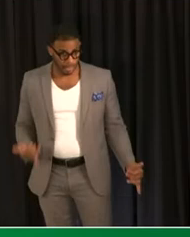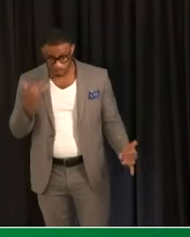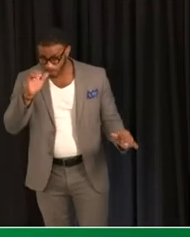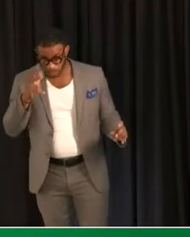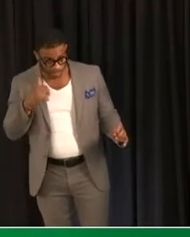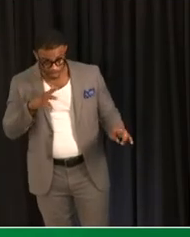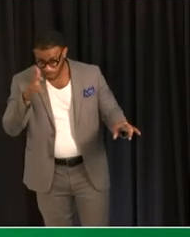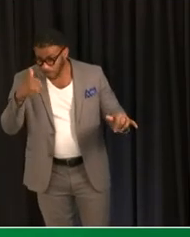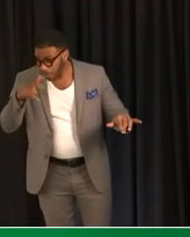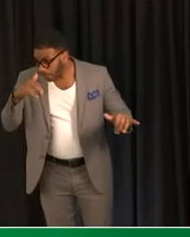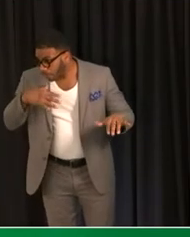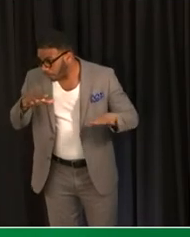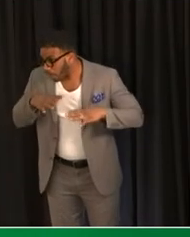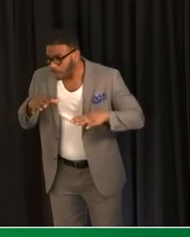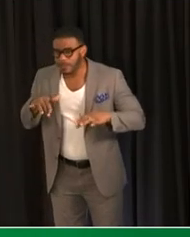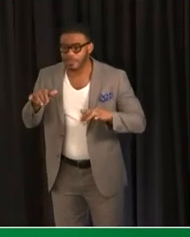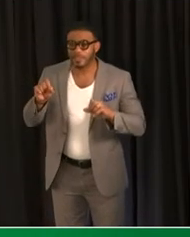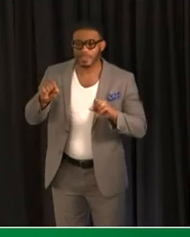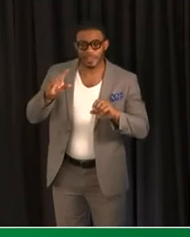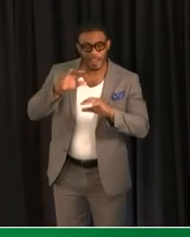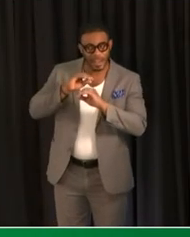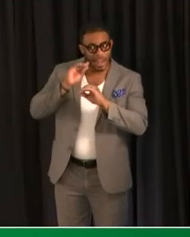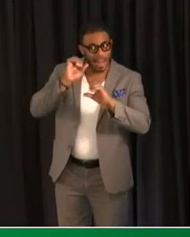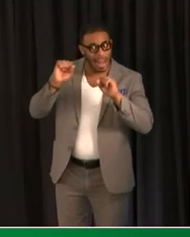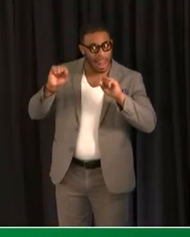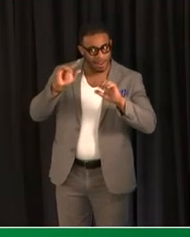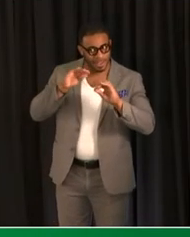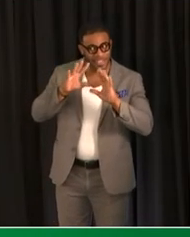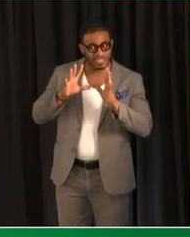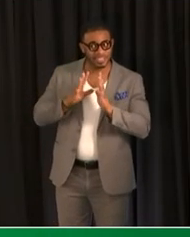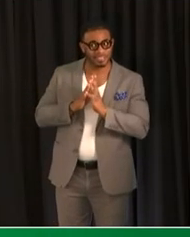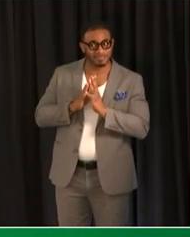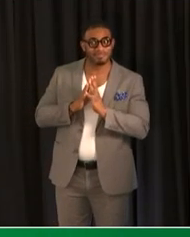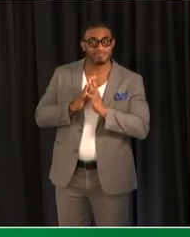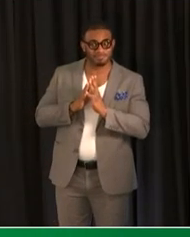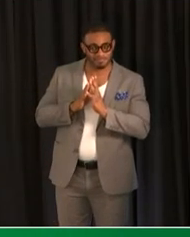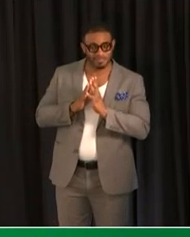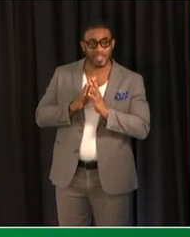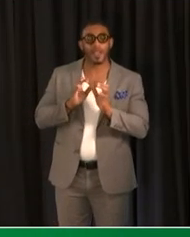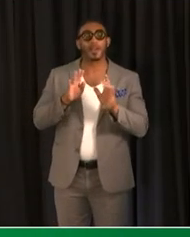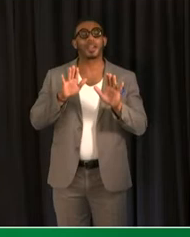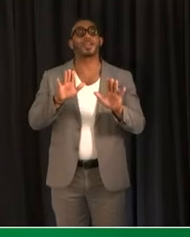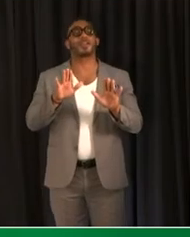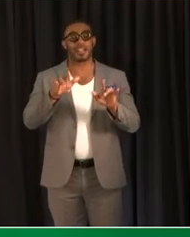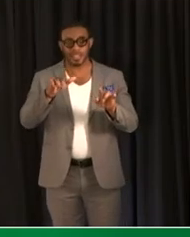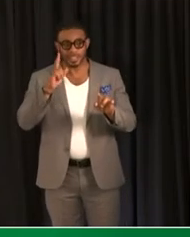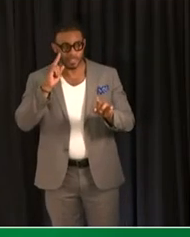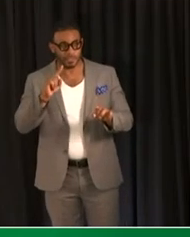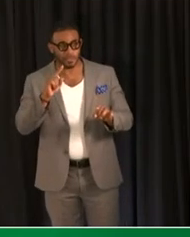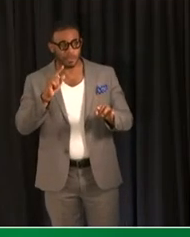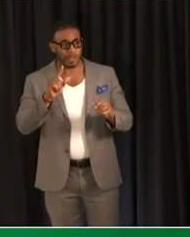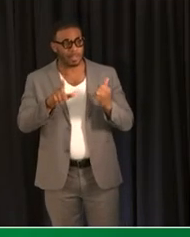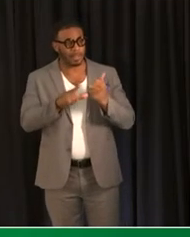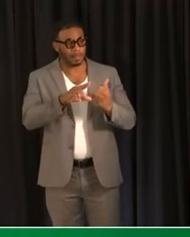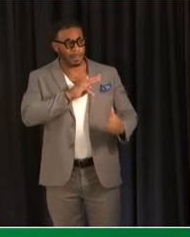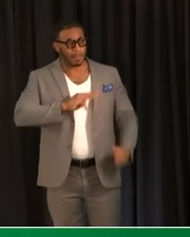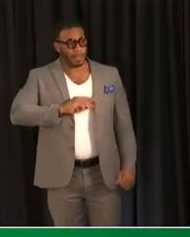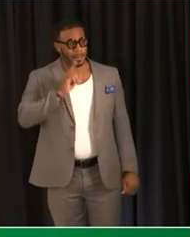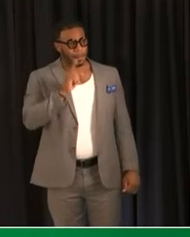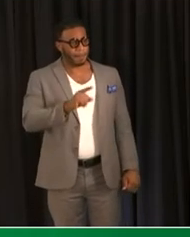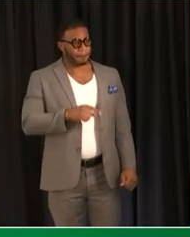if you can hear me. Can you hear me okay? Yes, loud and clear. Okay, great. This is for the deputy